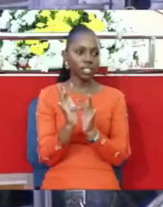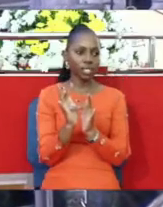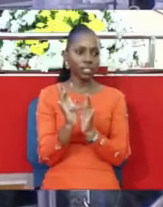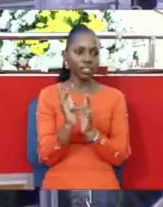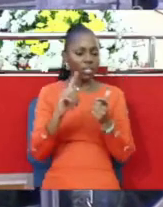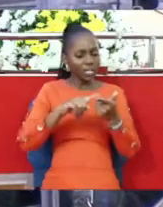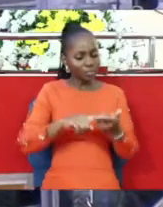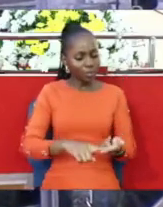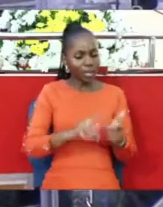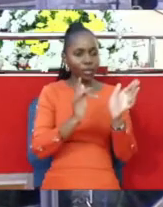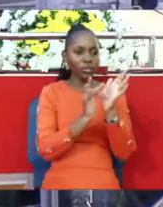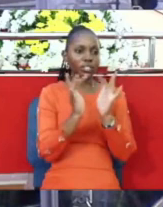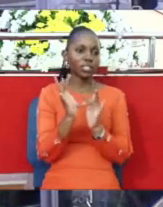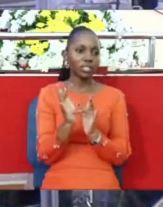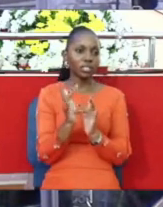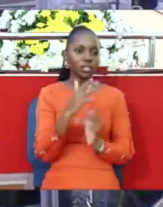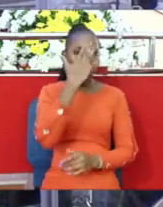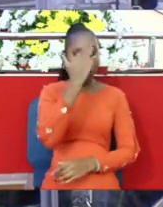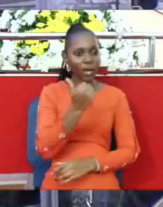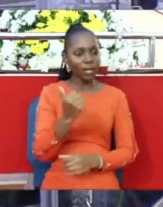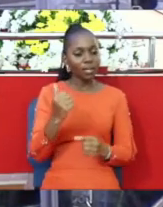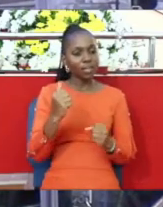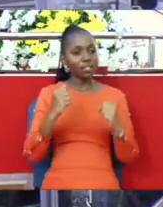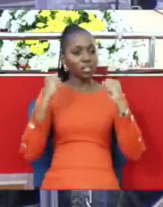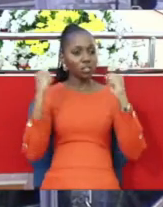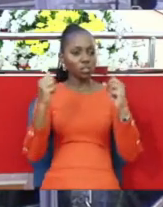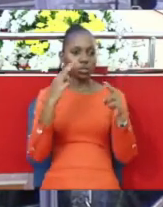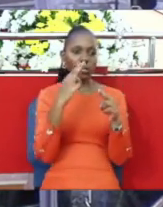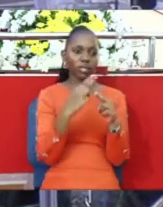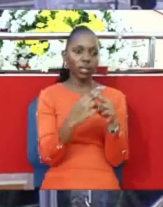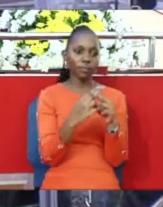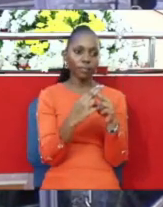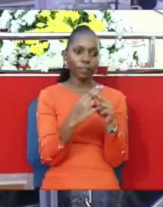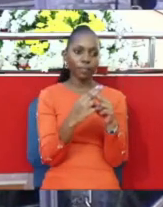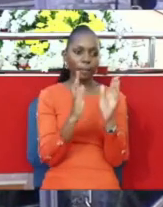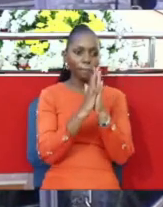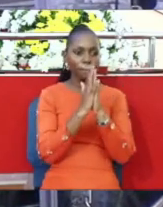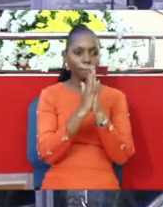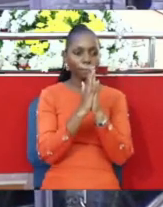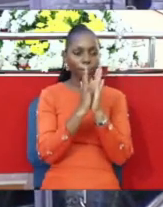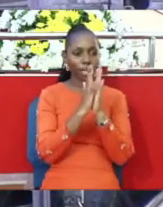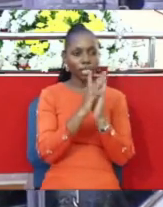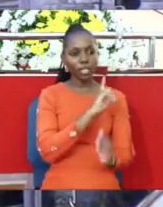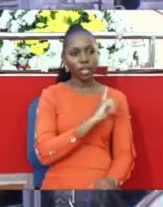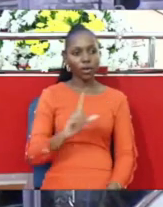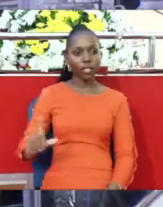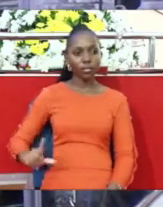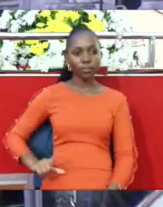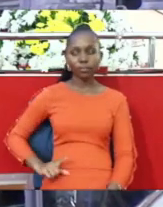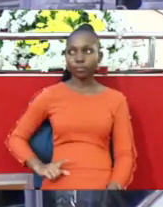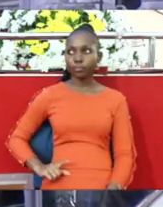this strong tower. Kwa huu mnara imara. Blessed be the name of the Lord. Jina la Bwana litukuzwe. You see,